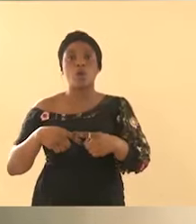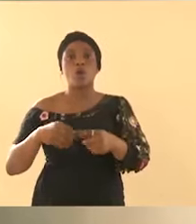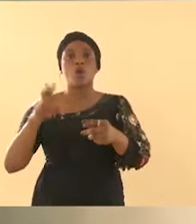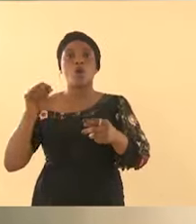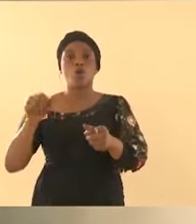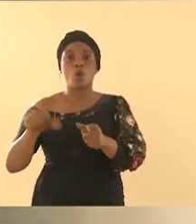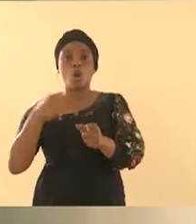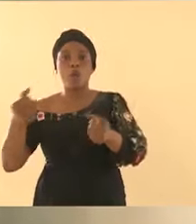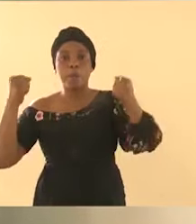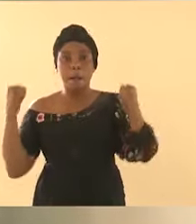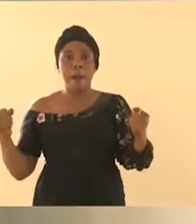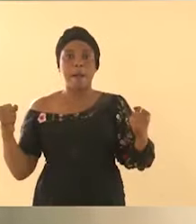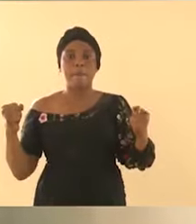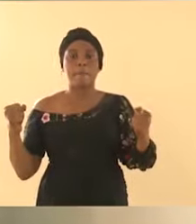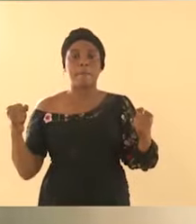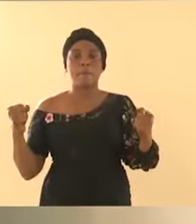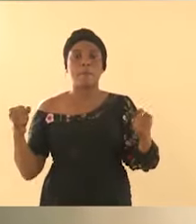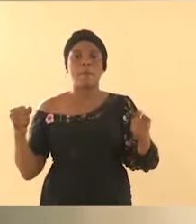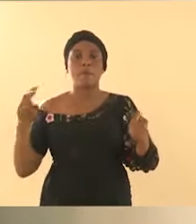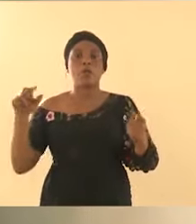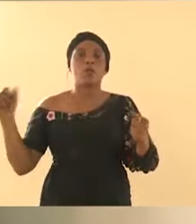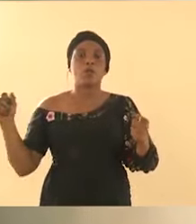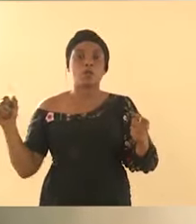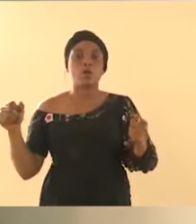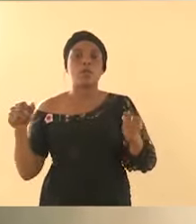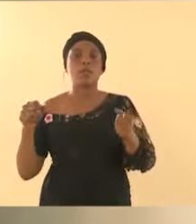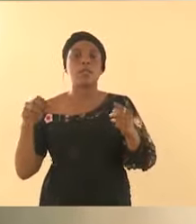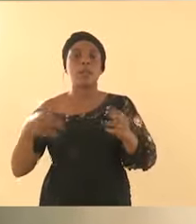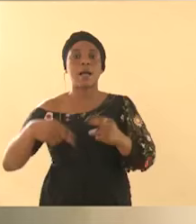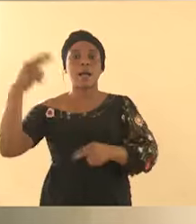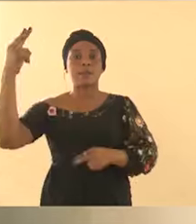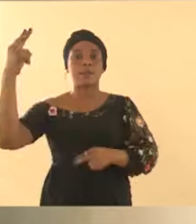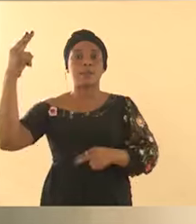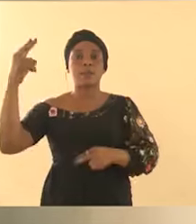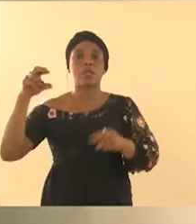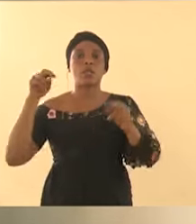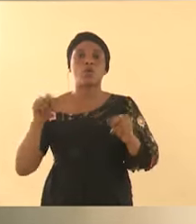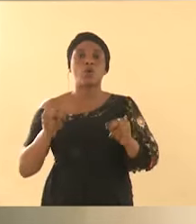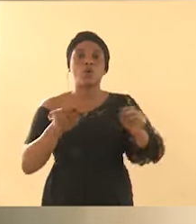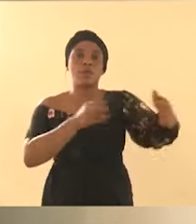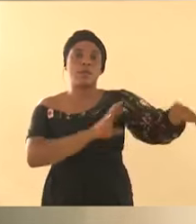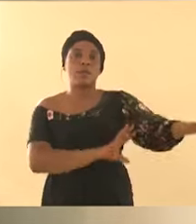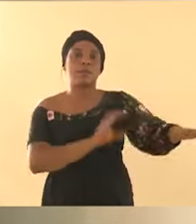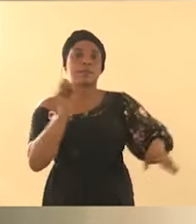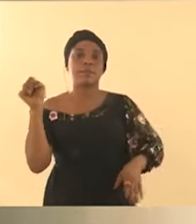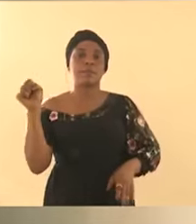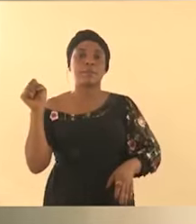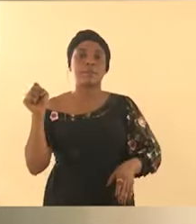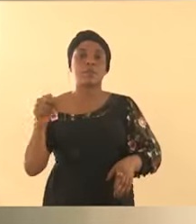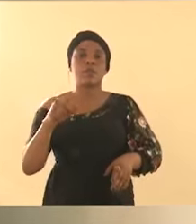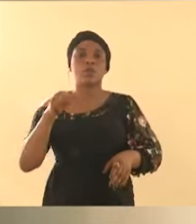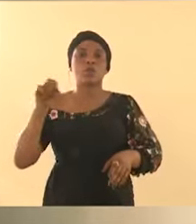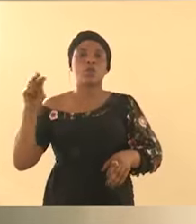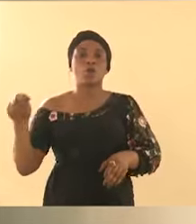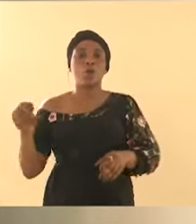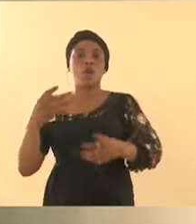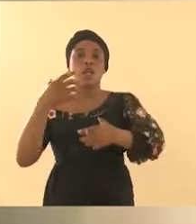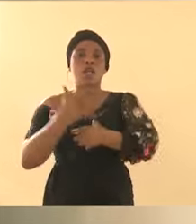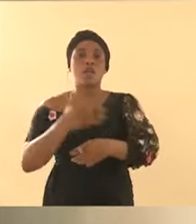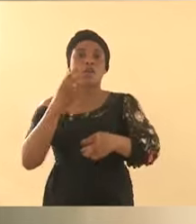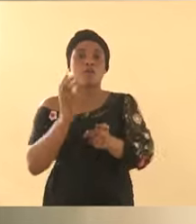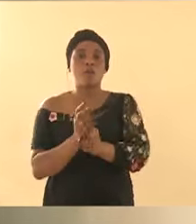to come. Nor any power. Nor any power. Nor the heights. Nor the heights. Nor the depths. Nor the